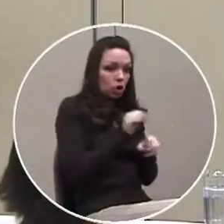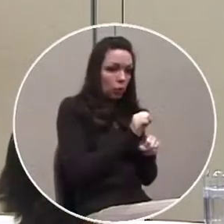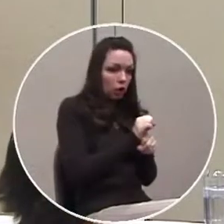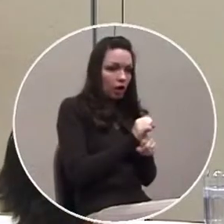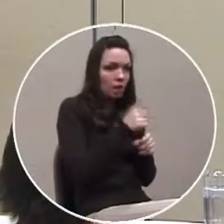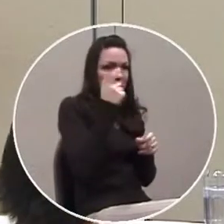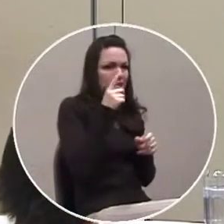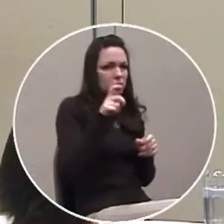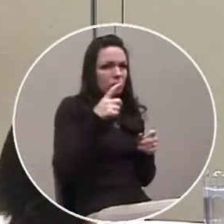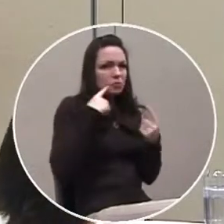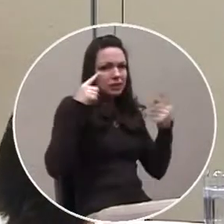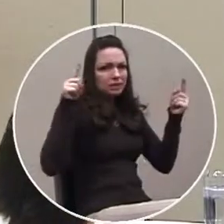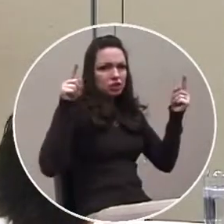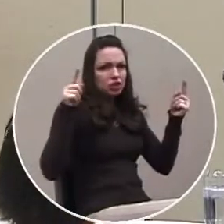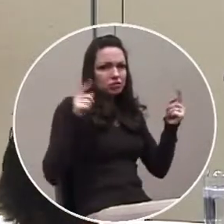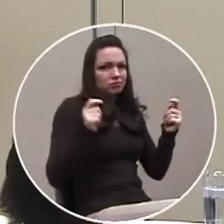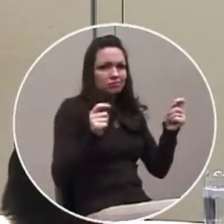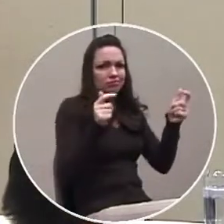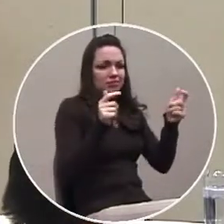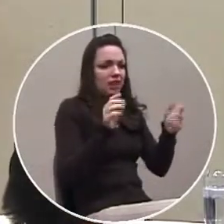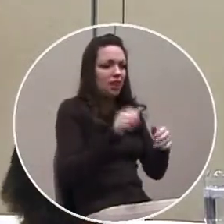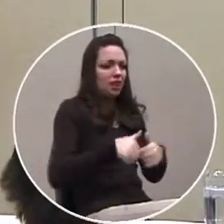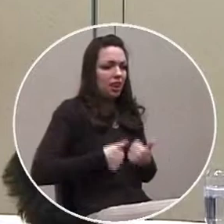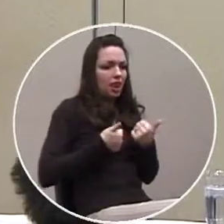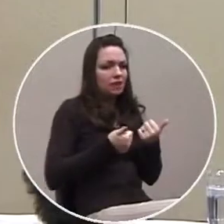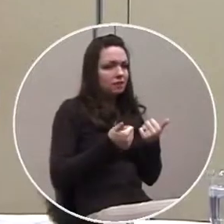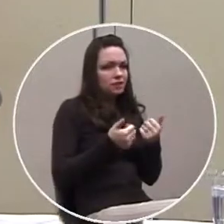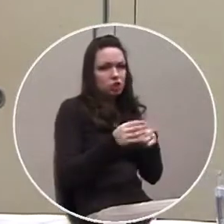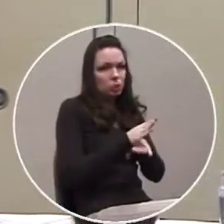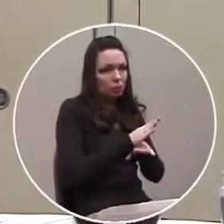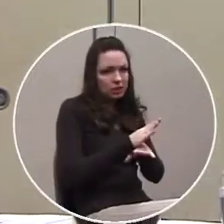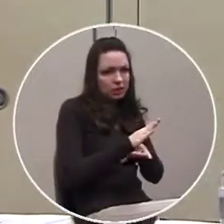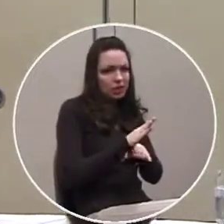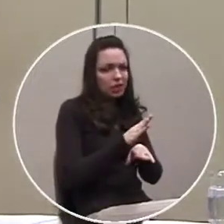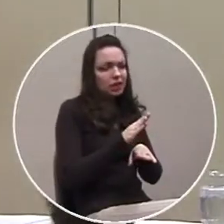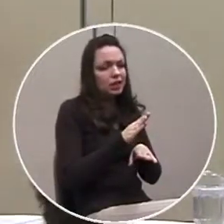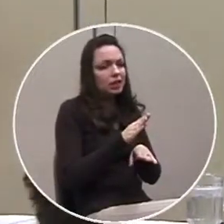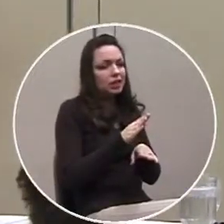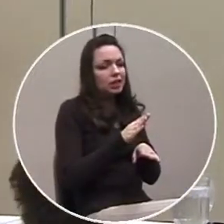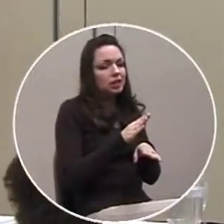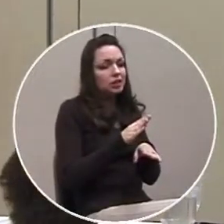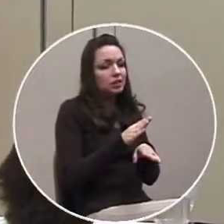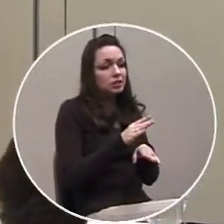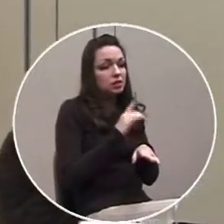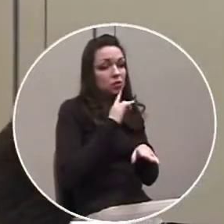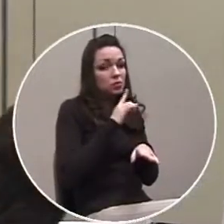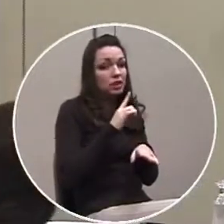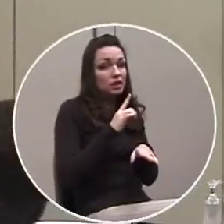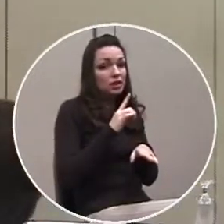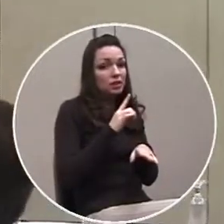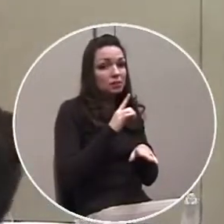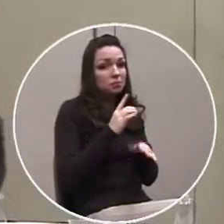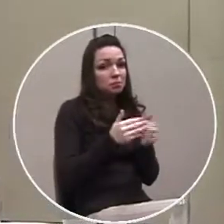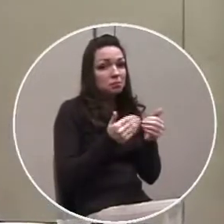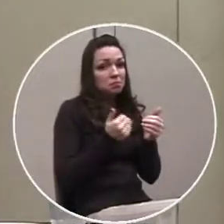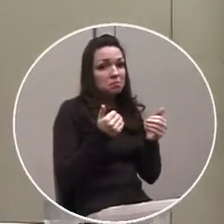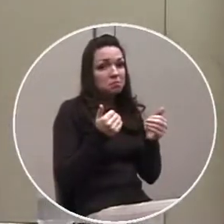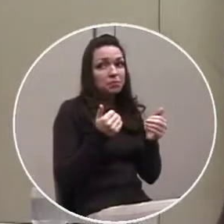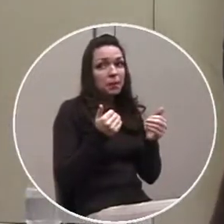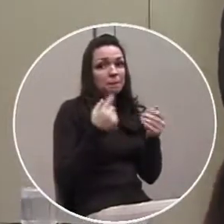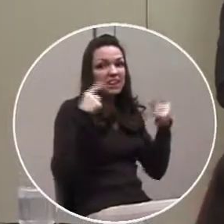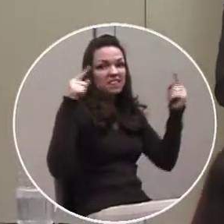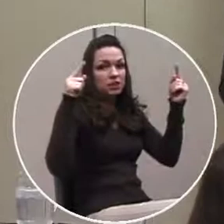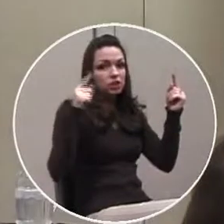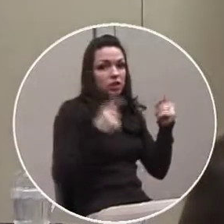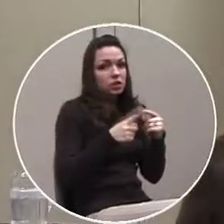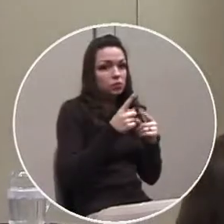efficient, right? Life is too busy, particularly in schools, so being efficient is one of the core concepts here. But